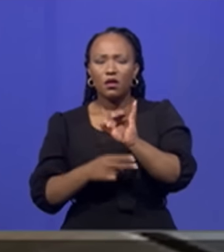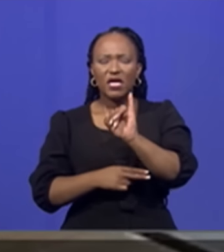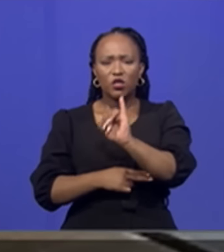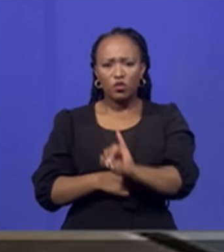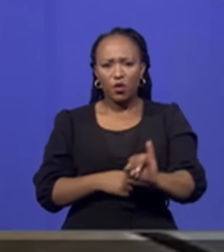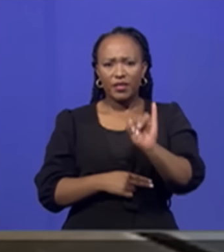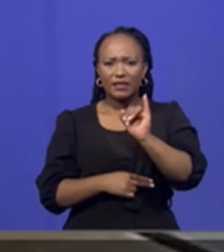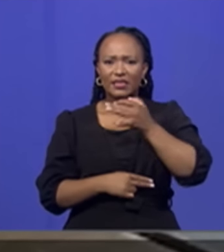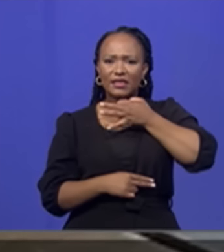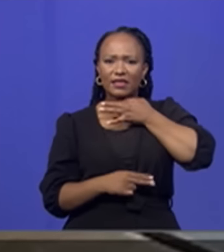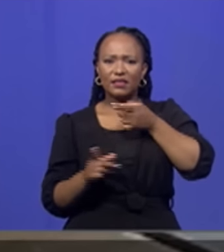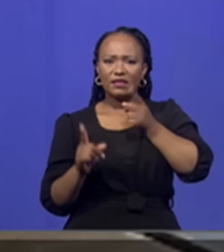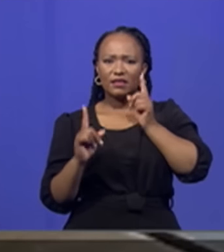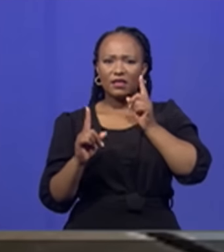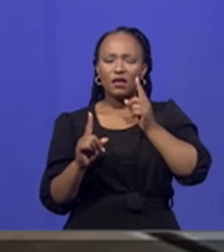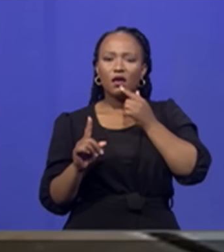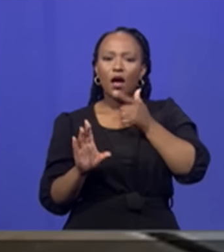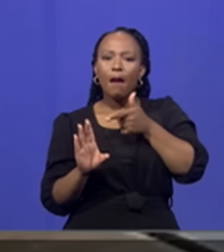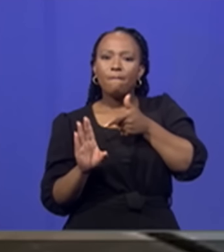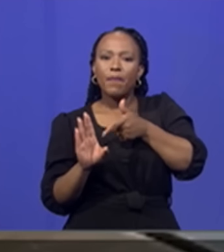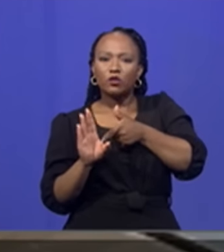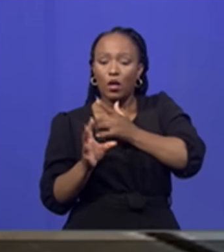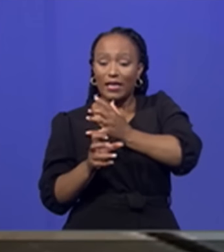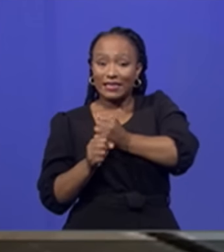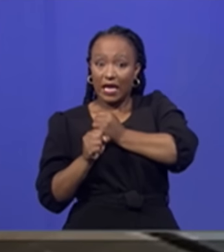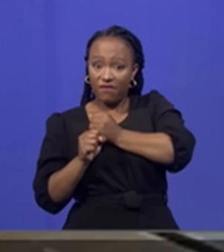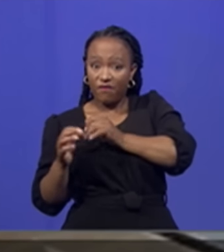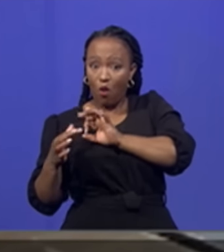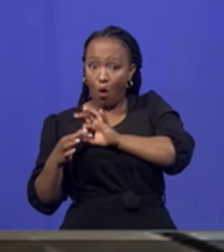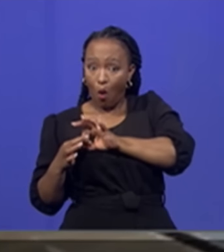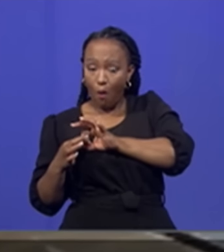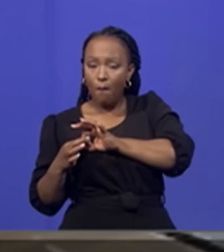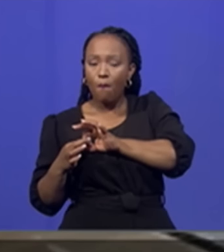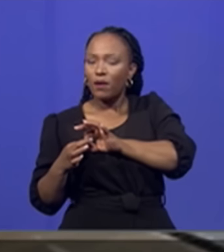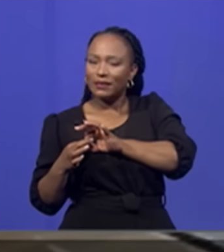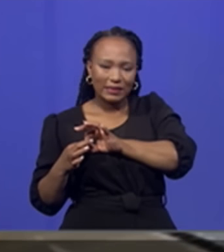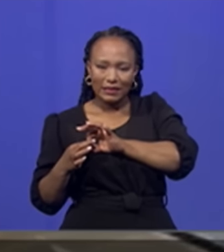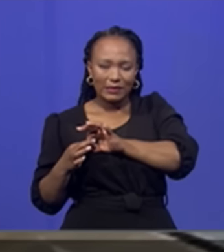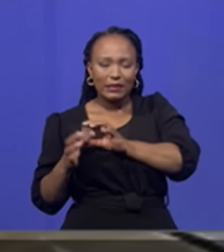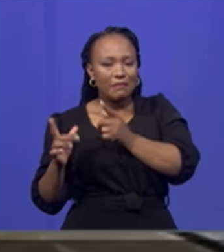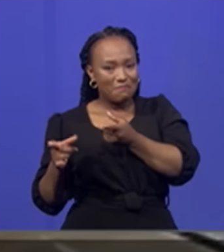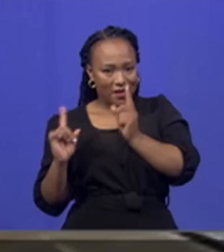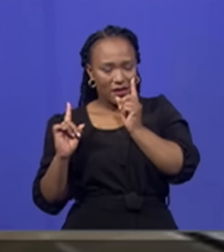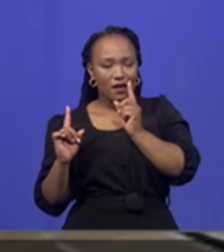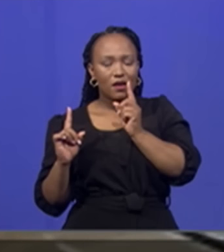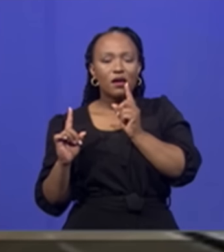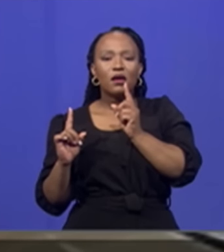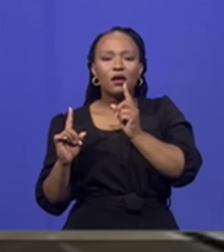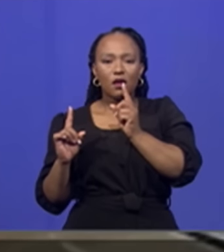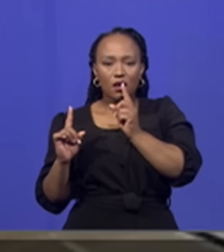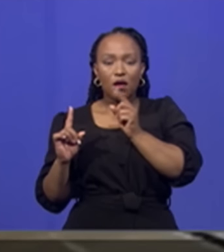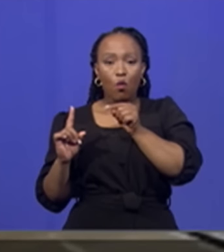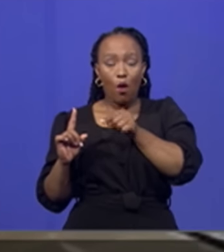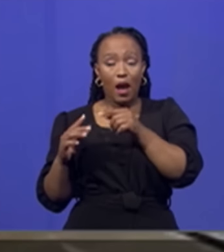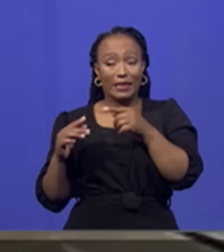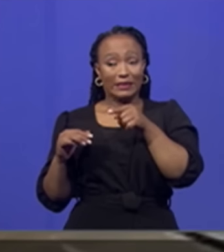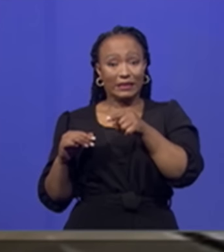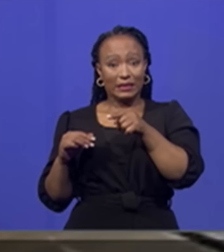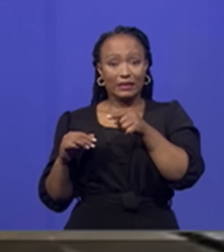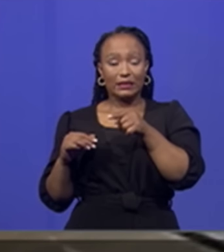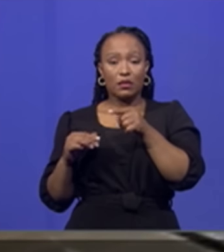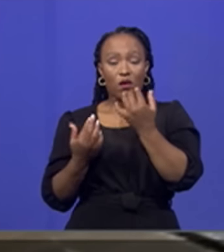risks linked to storing petrol at home. Petrol is classified as a hazardous substance under the Occupational